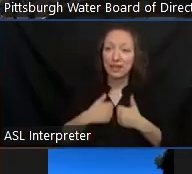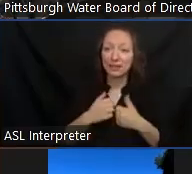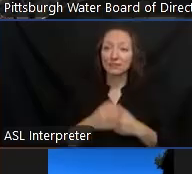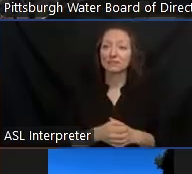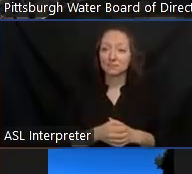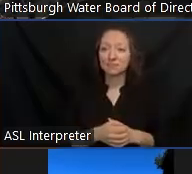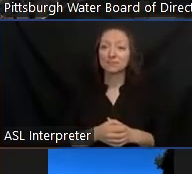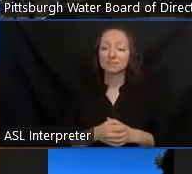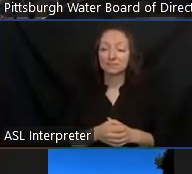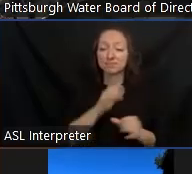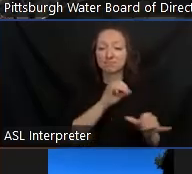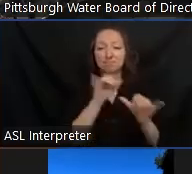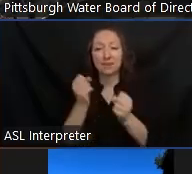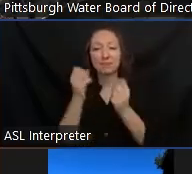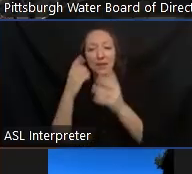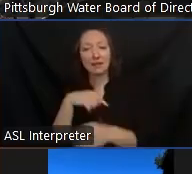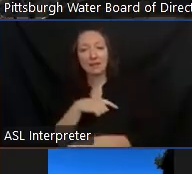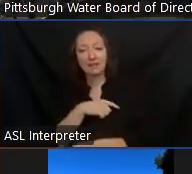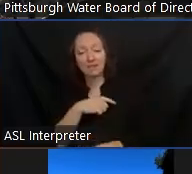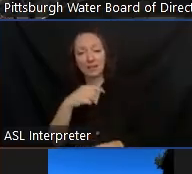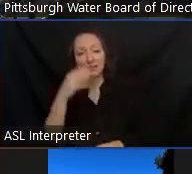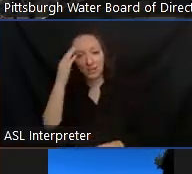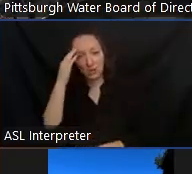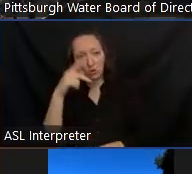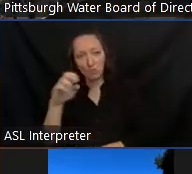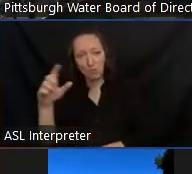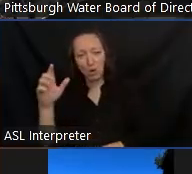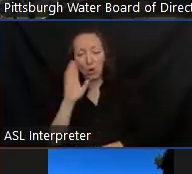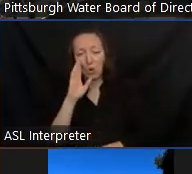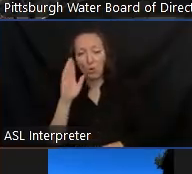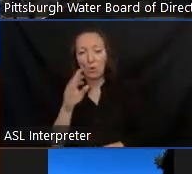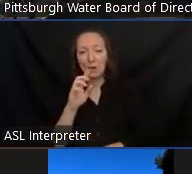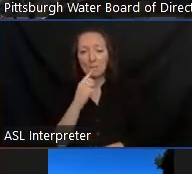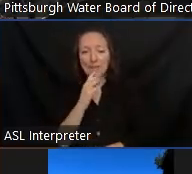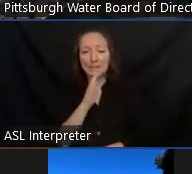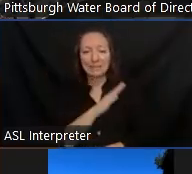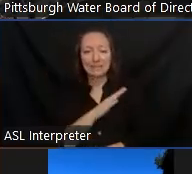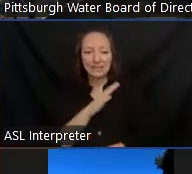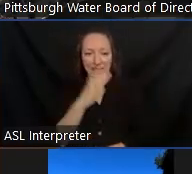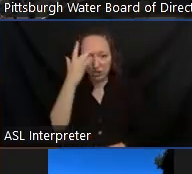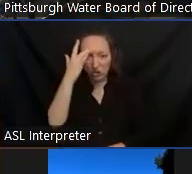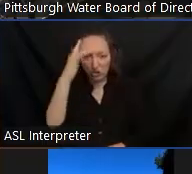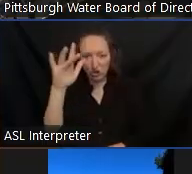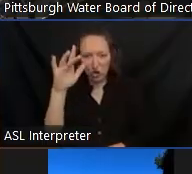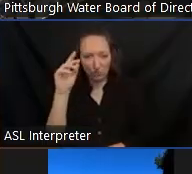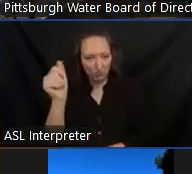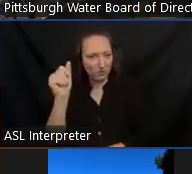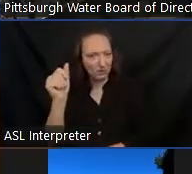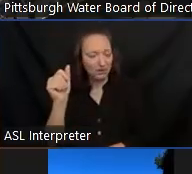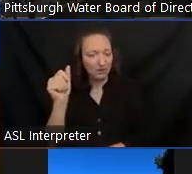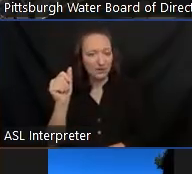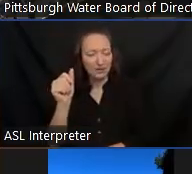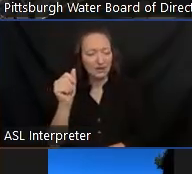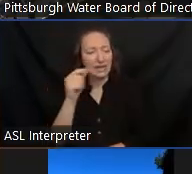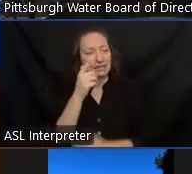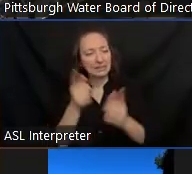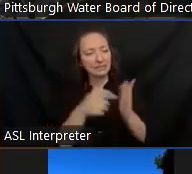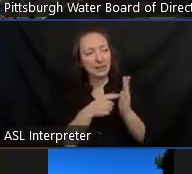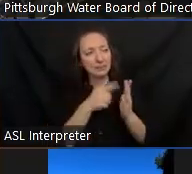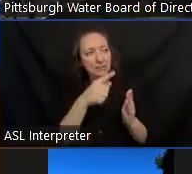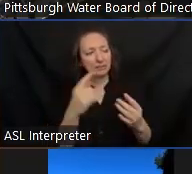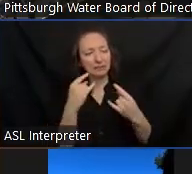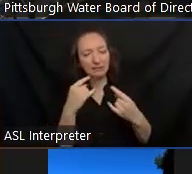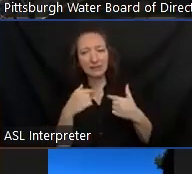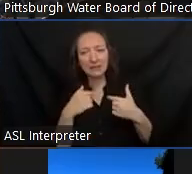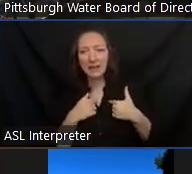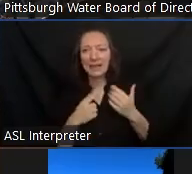Like many of us who knew Paul, will miss his sharp wit, sometimes at the expense of me, which I enjoy. I learned to enjoy his playful